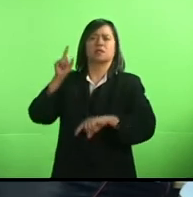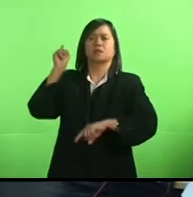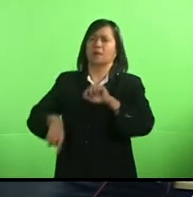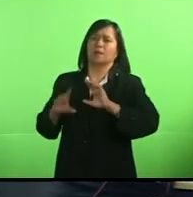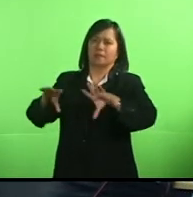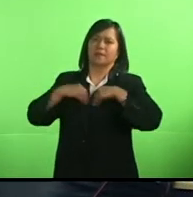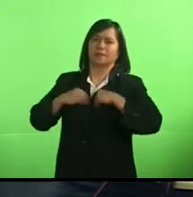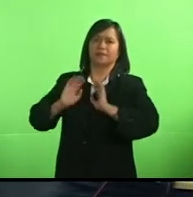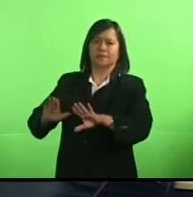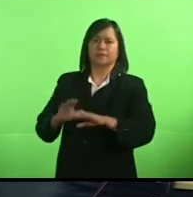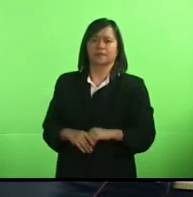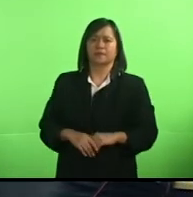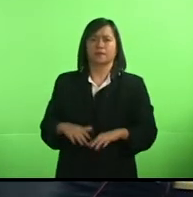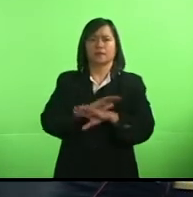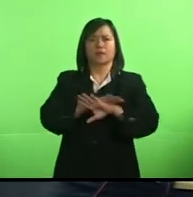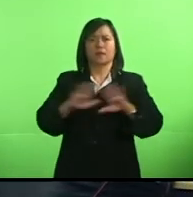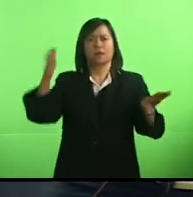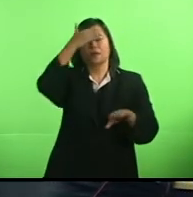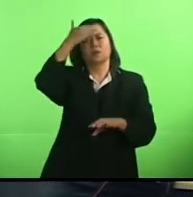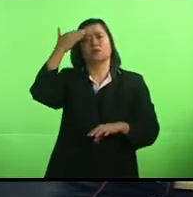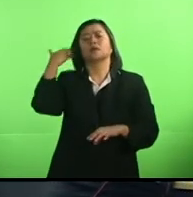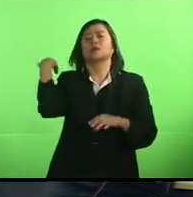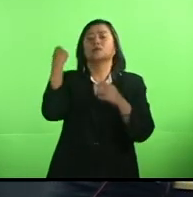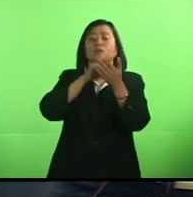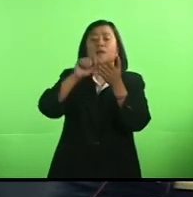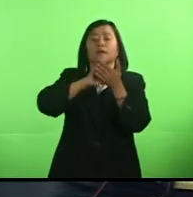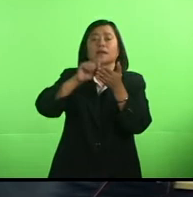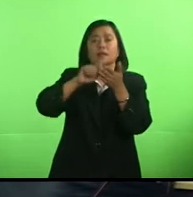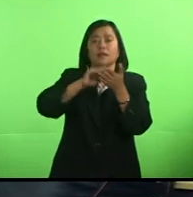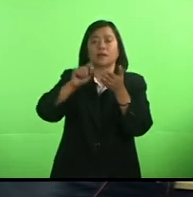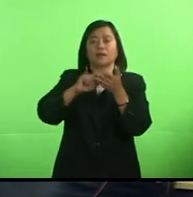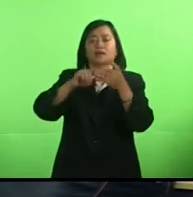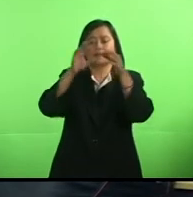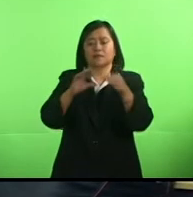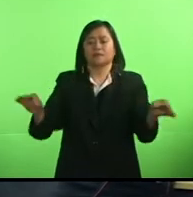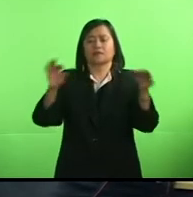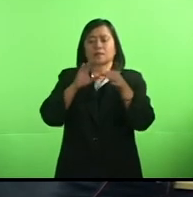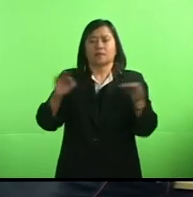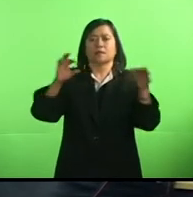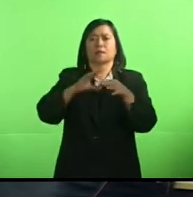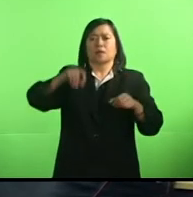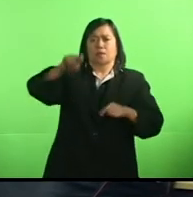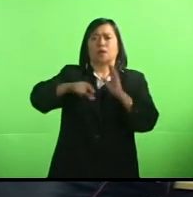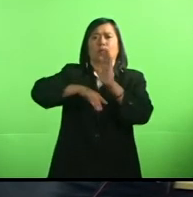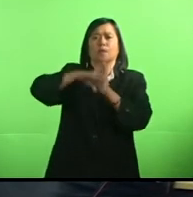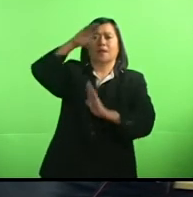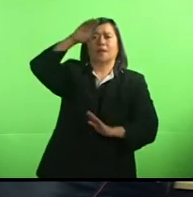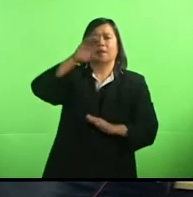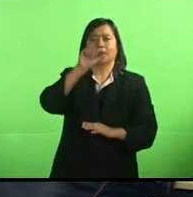Okay? Because don't forget, when you write your work, your essay, yours is very much academic. Academic